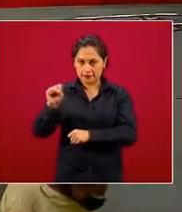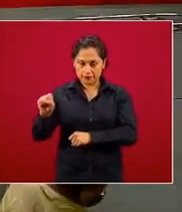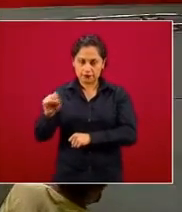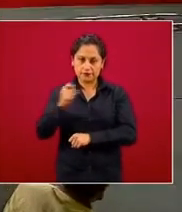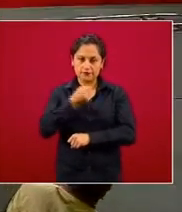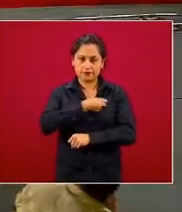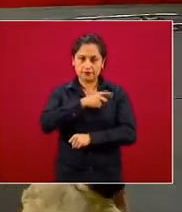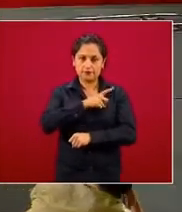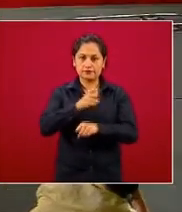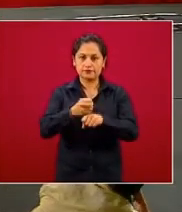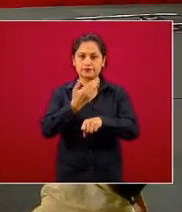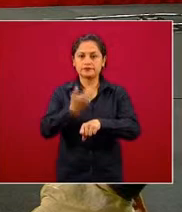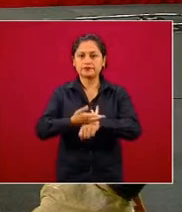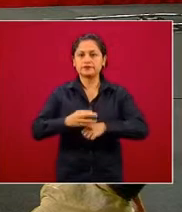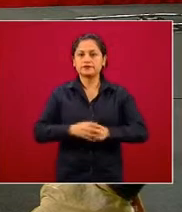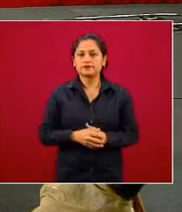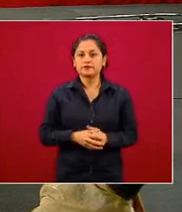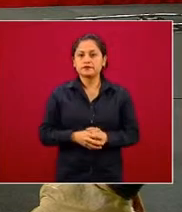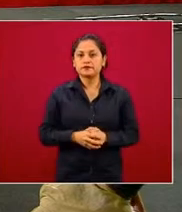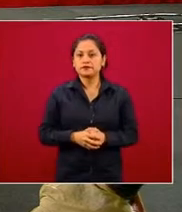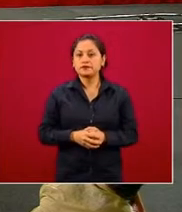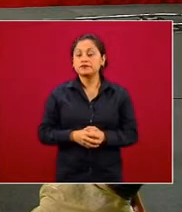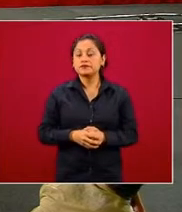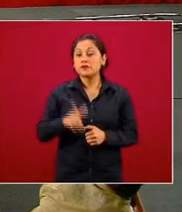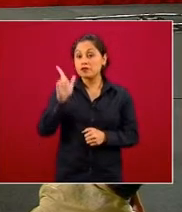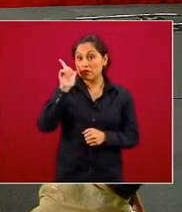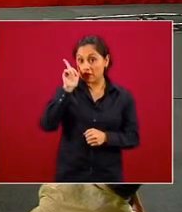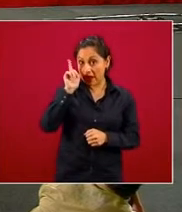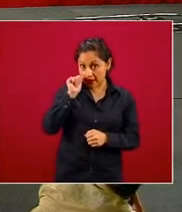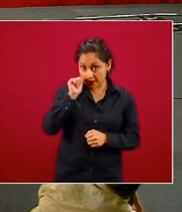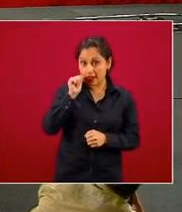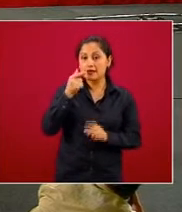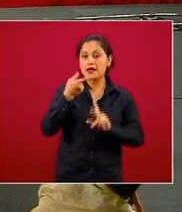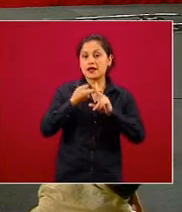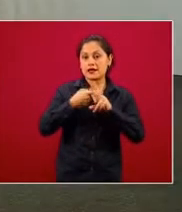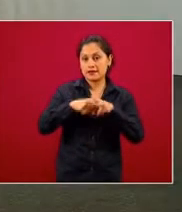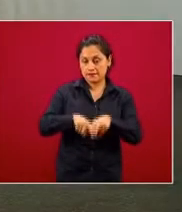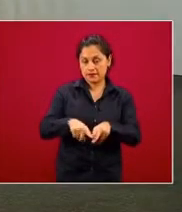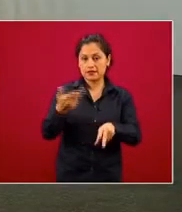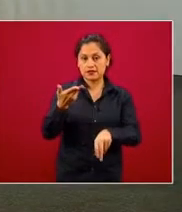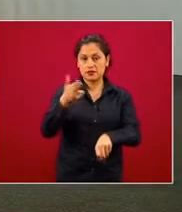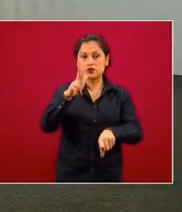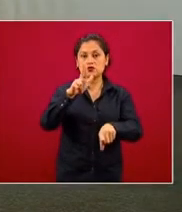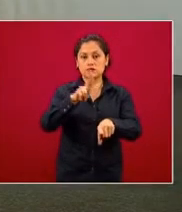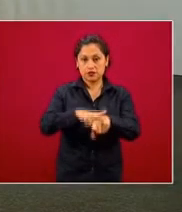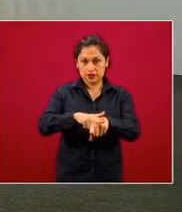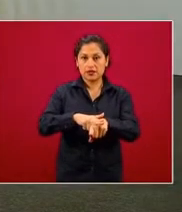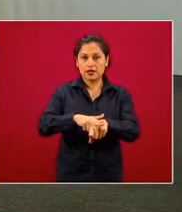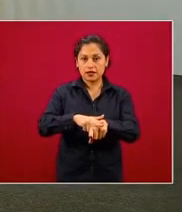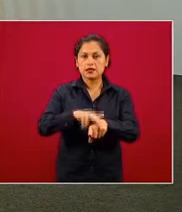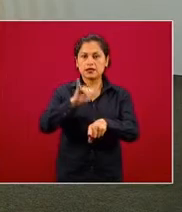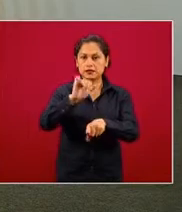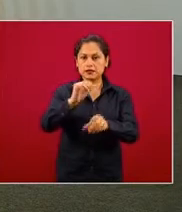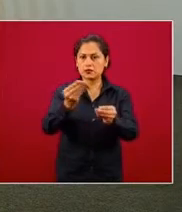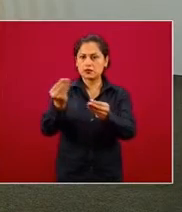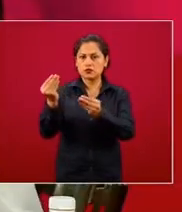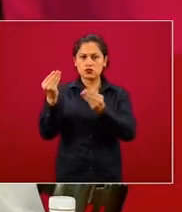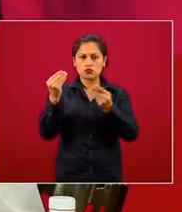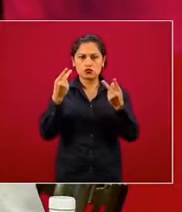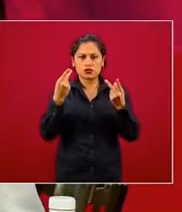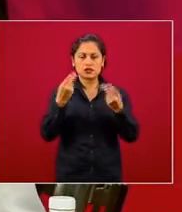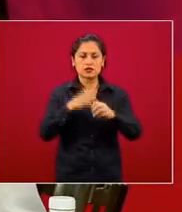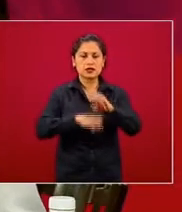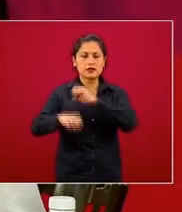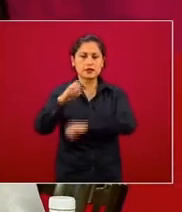ministry. Y a And partir de starting mañana en tomorrow, estos in mismos these particular hospitales hospitals, we have ha received habido important realmente donations from different donaciones muy importantes corporations. de